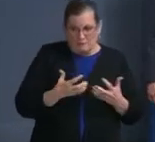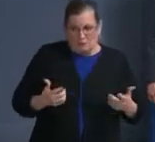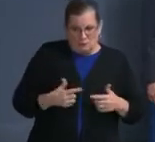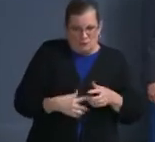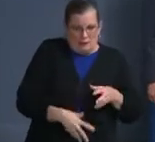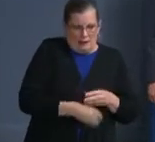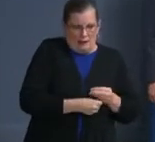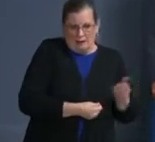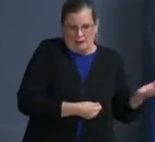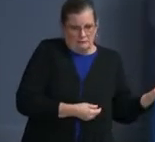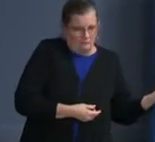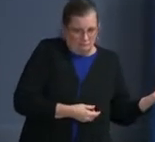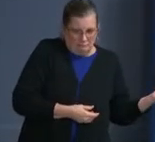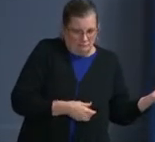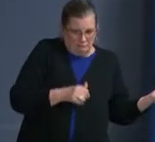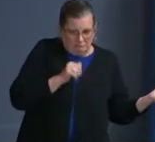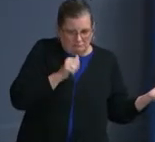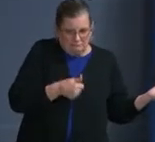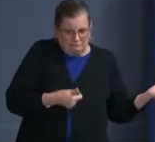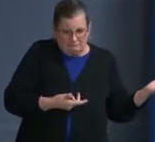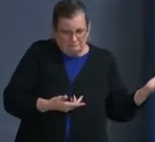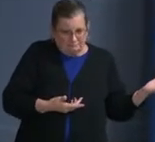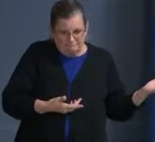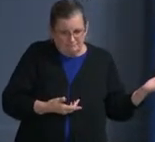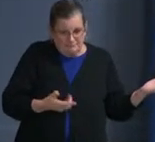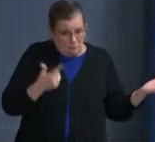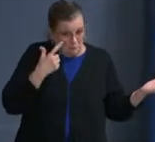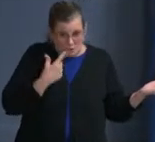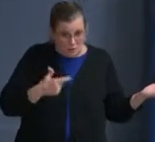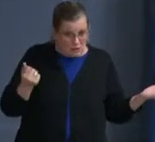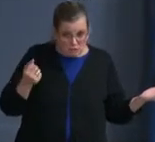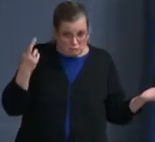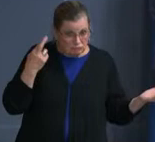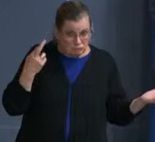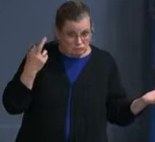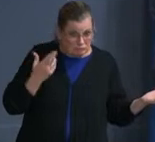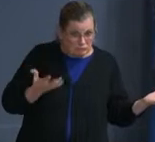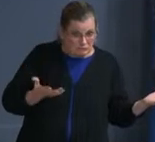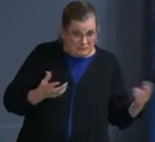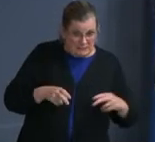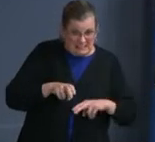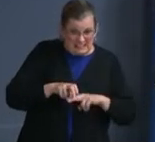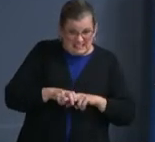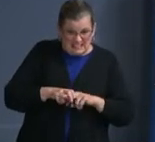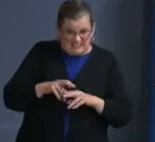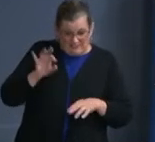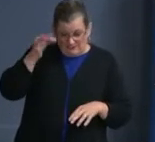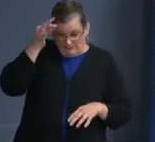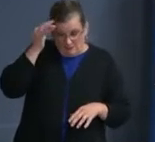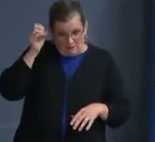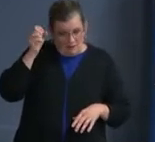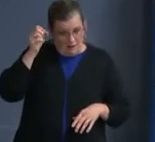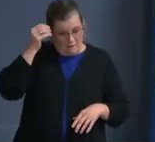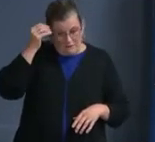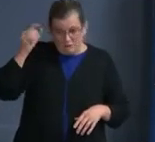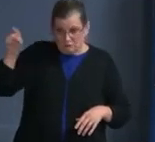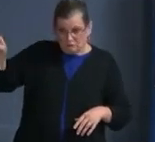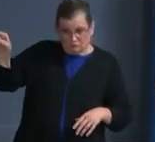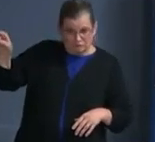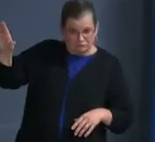to that question because we are the seat of the federal government. The Congress meets here.